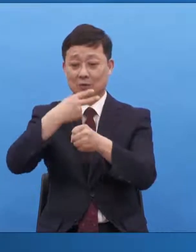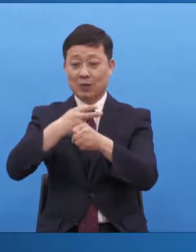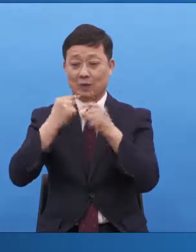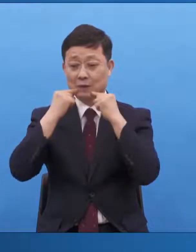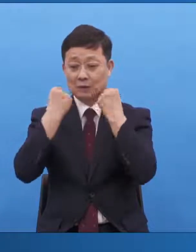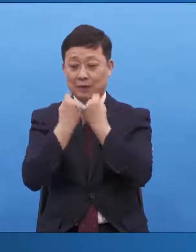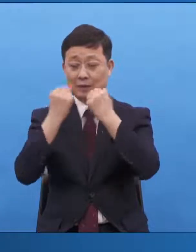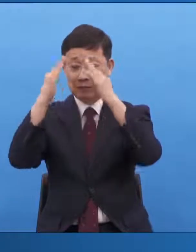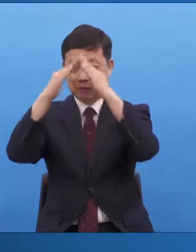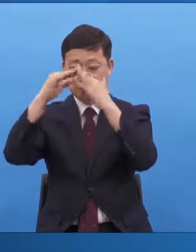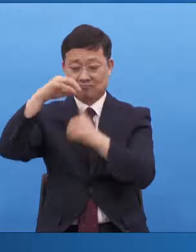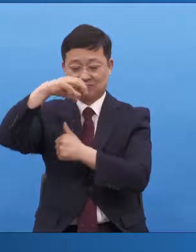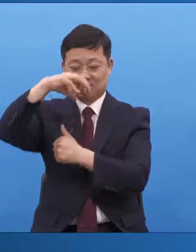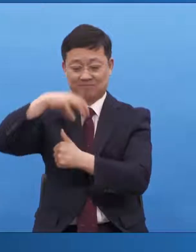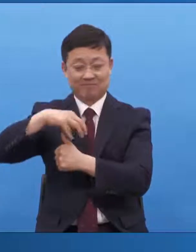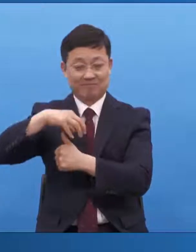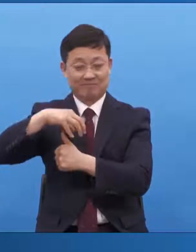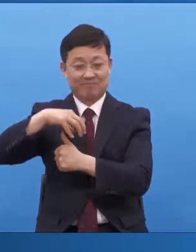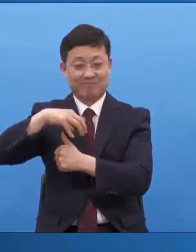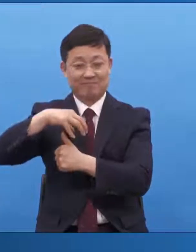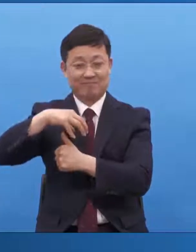for 2 years.